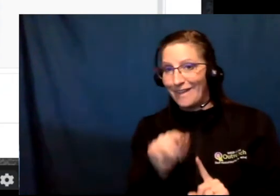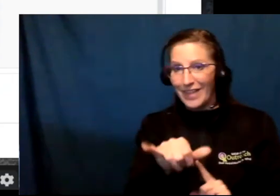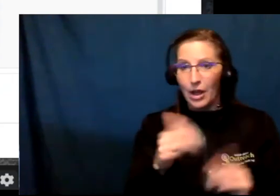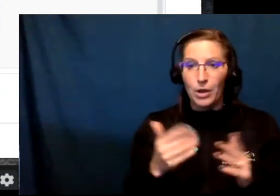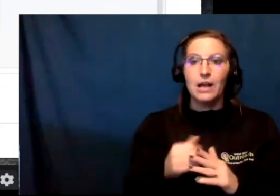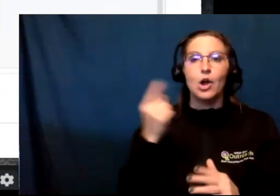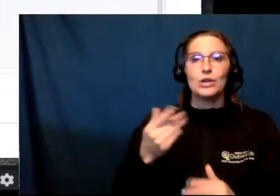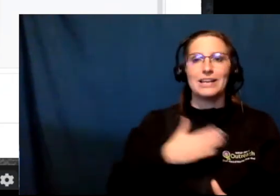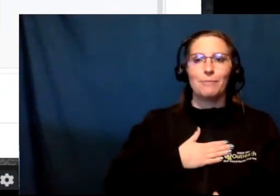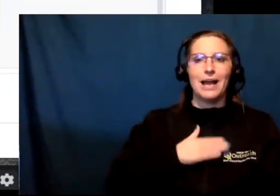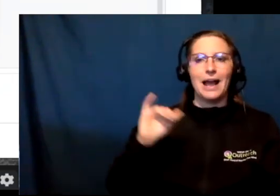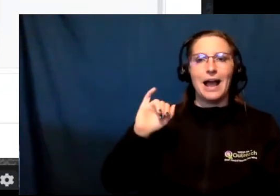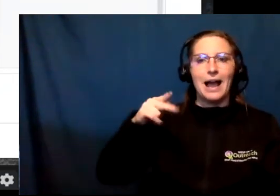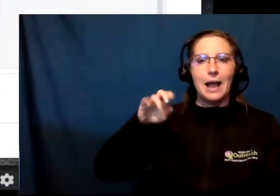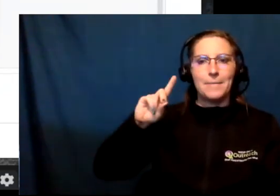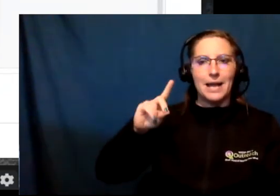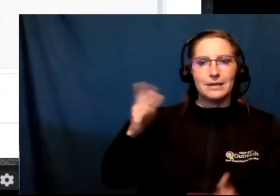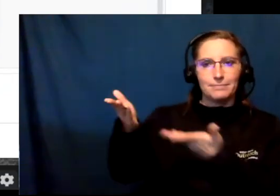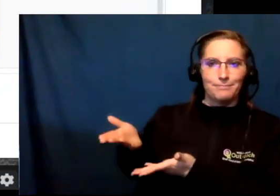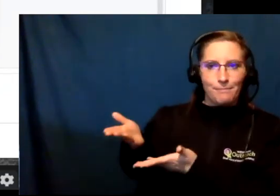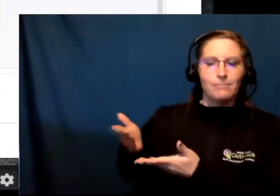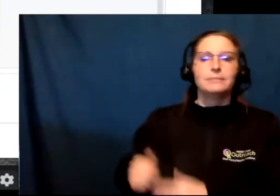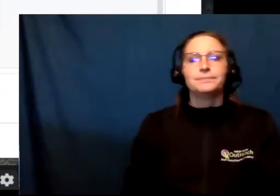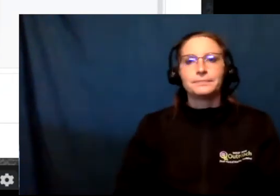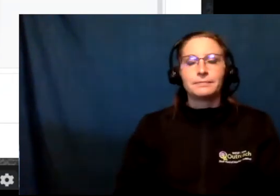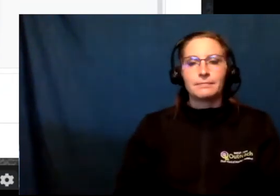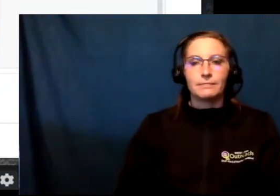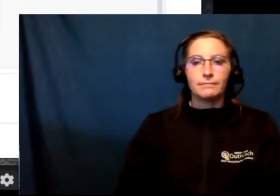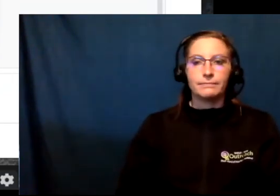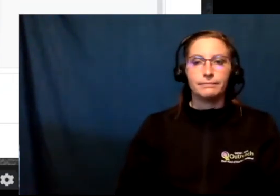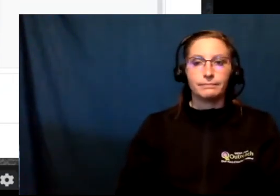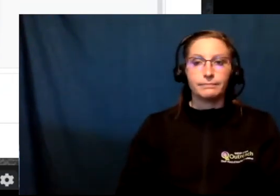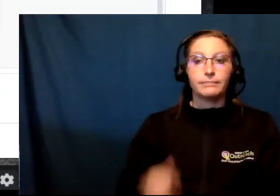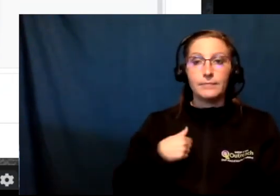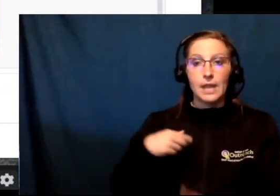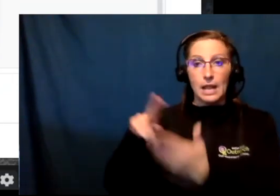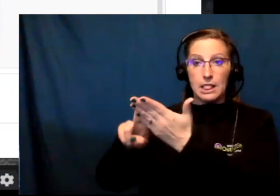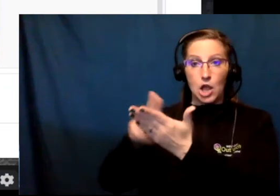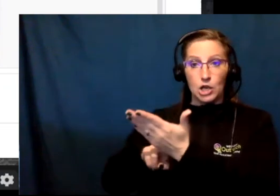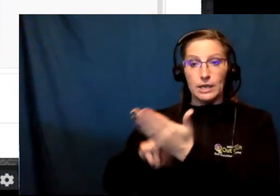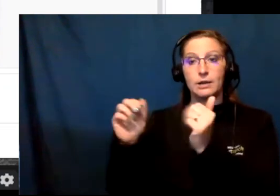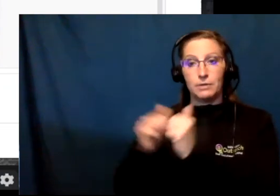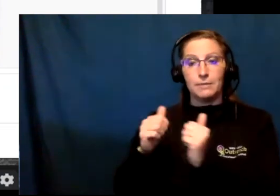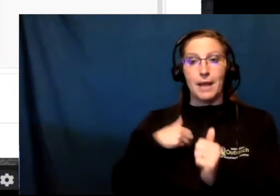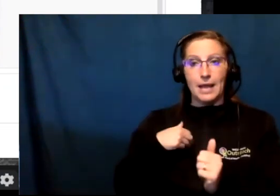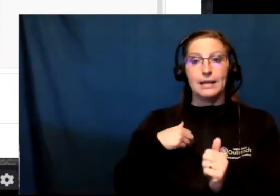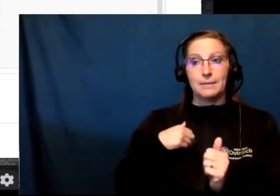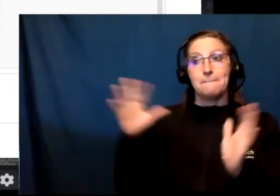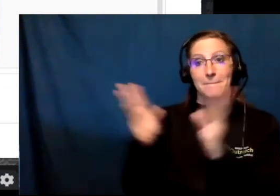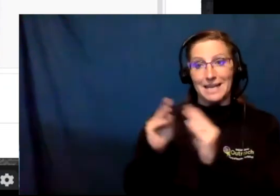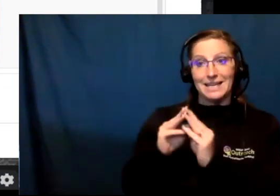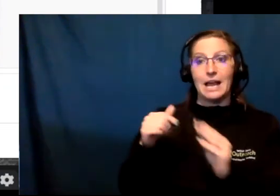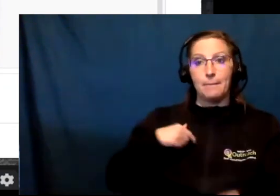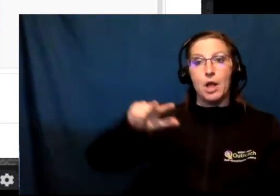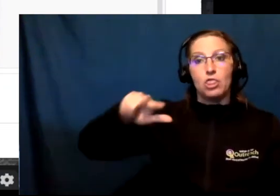my iPad next to me, and I log in to that meeting as a